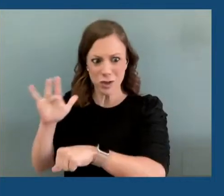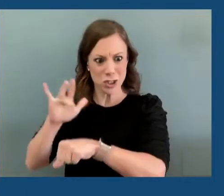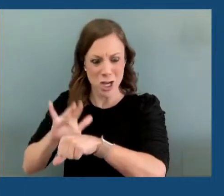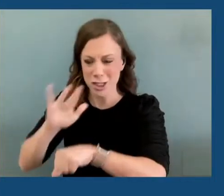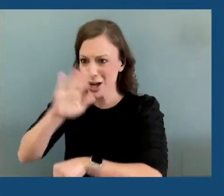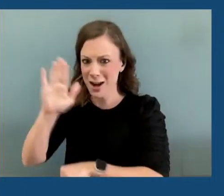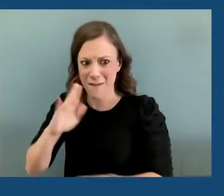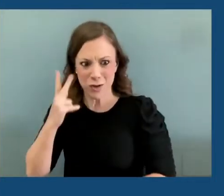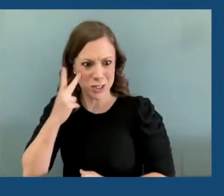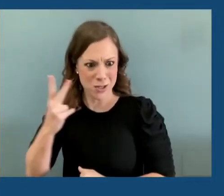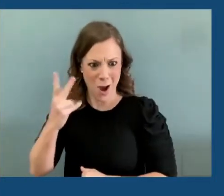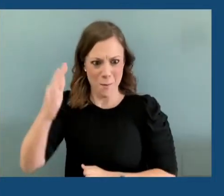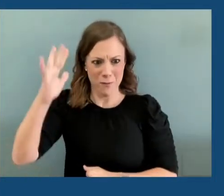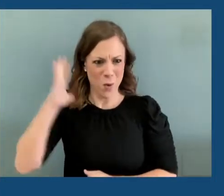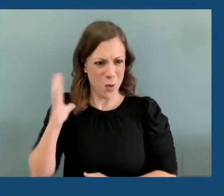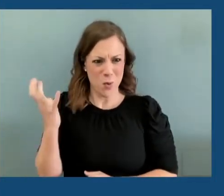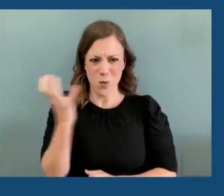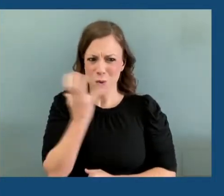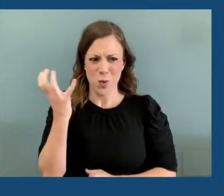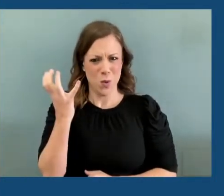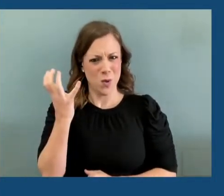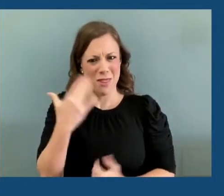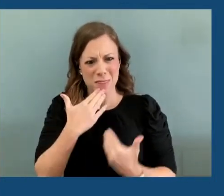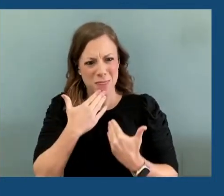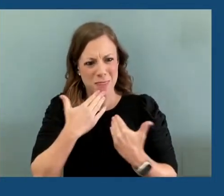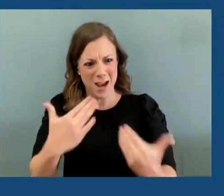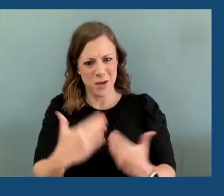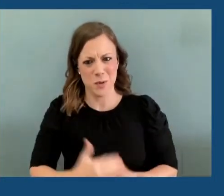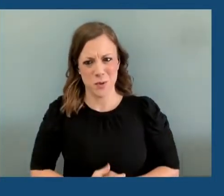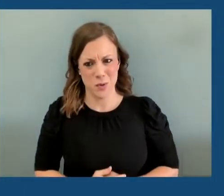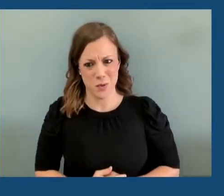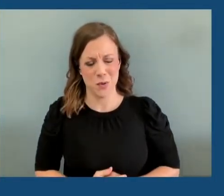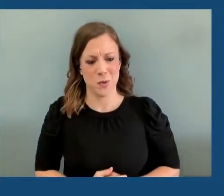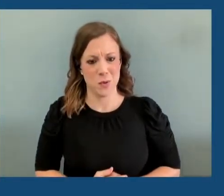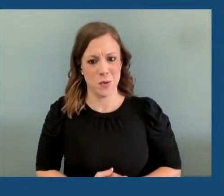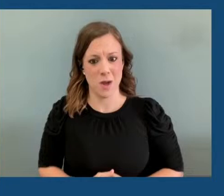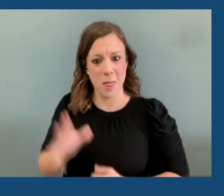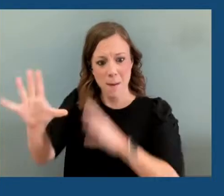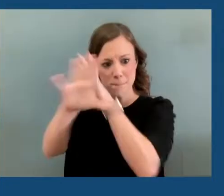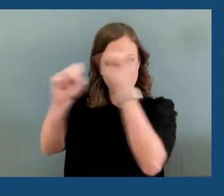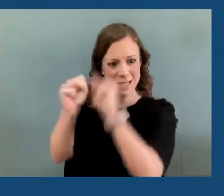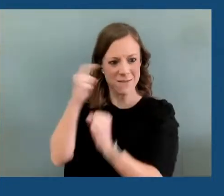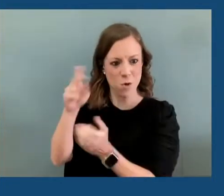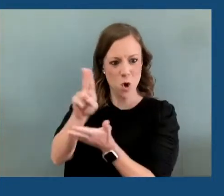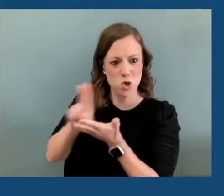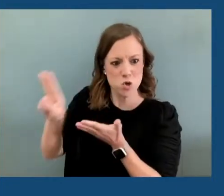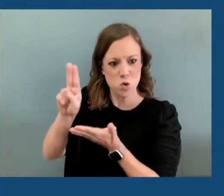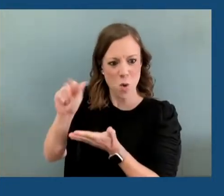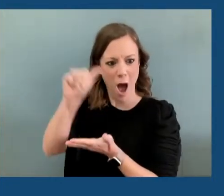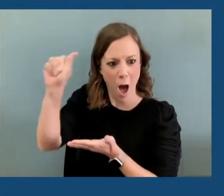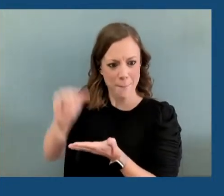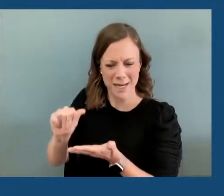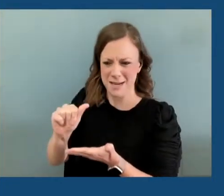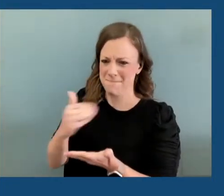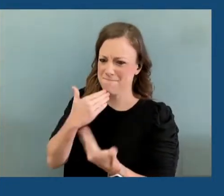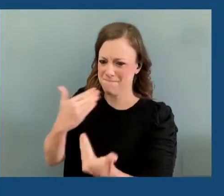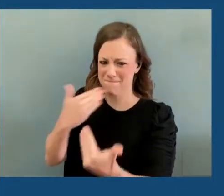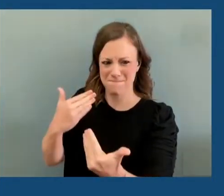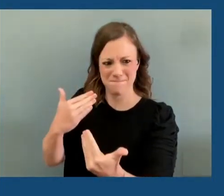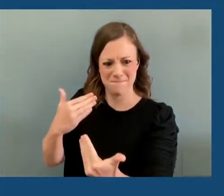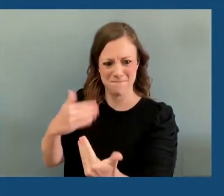incredible initiative. Let's give our great president of UAlbany a round of applause. Javier Rodriguez.